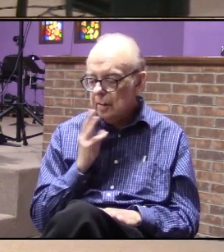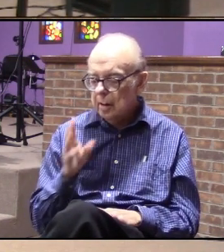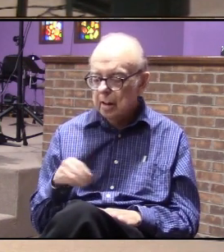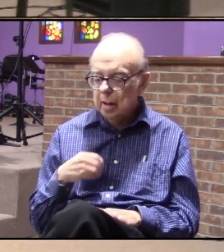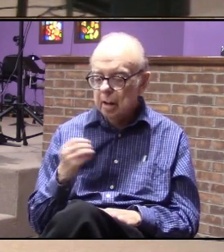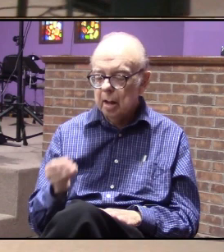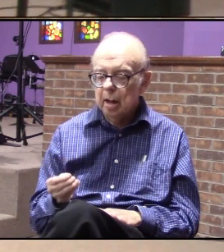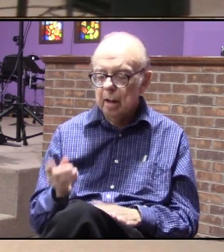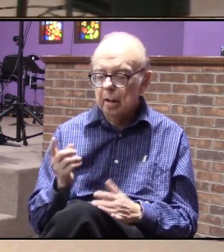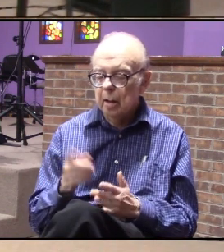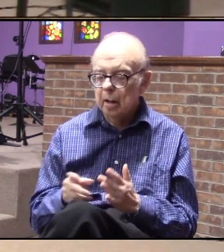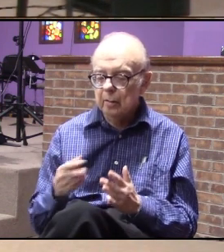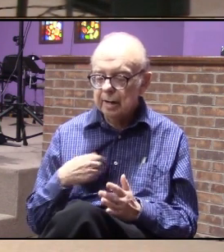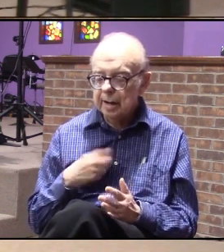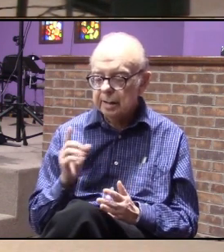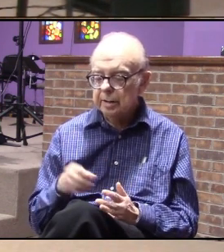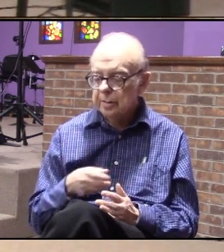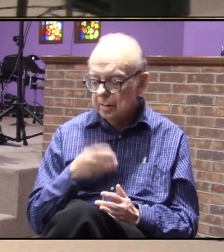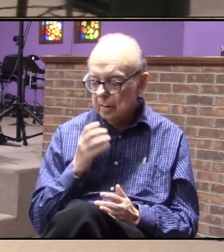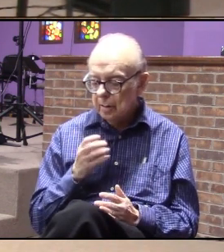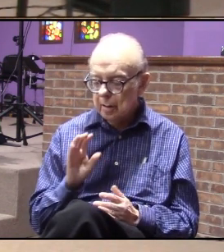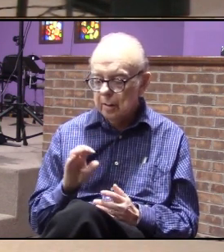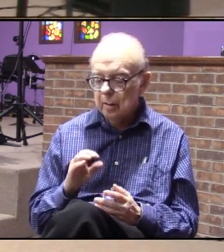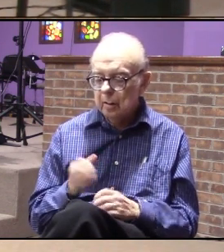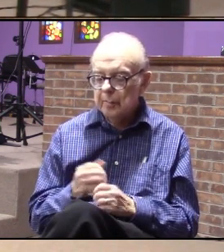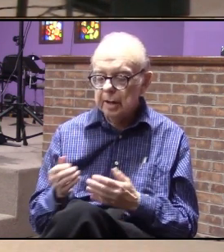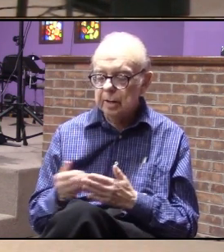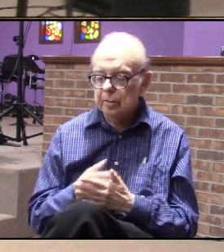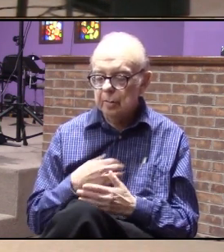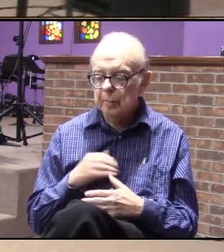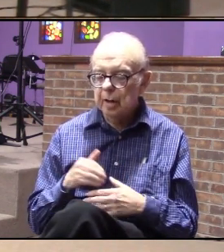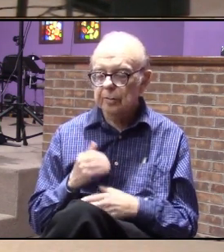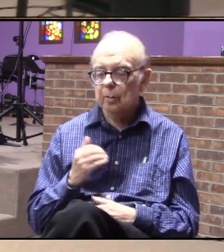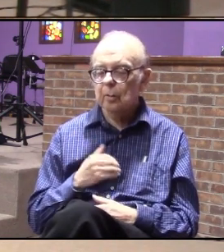what it is to drink. He restores my soul.